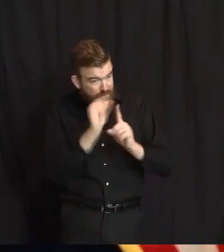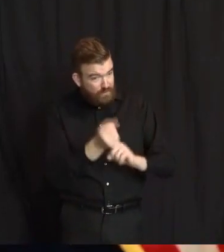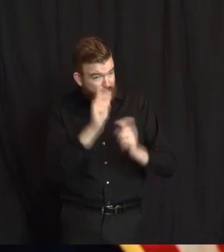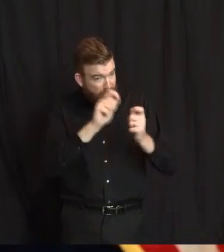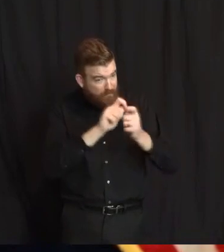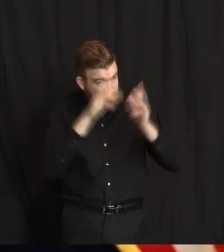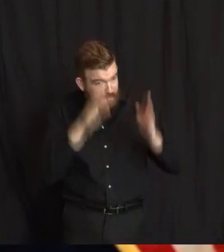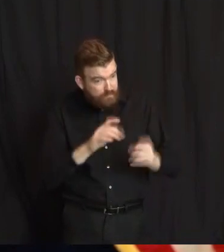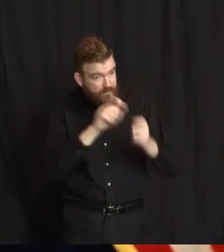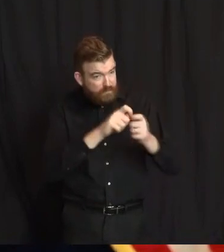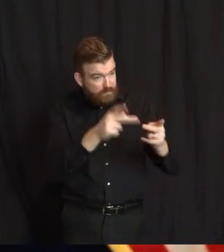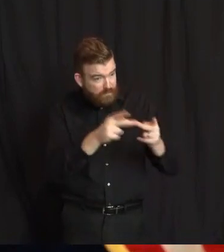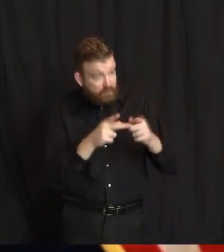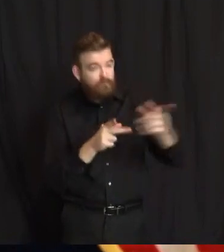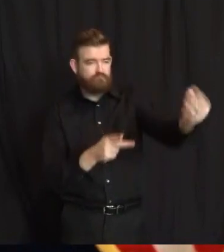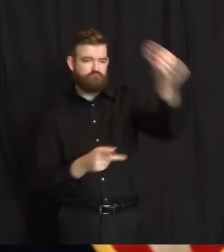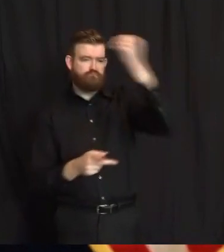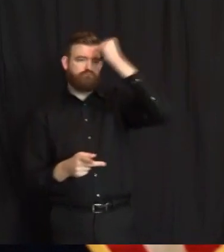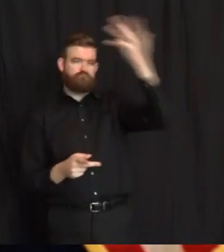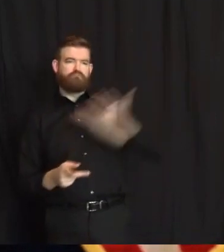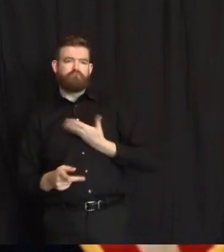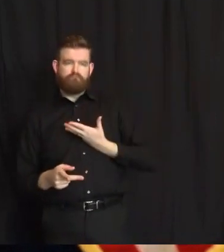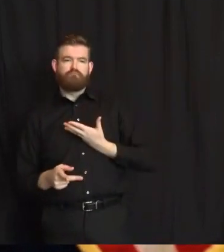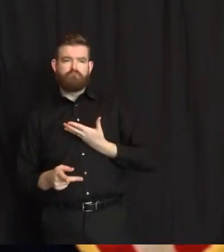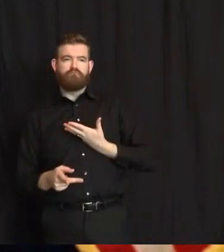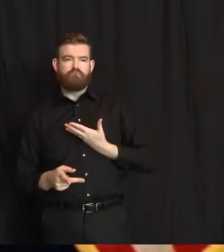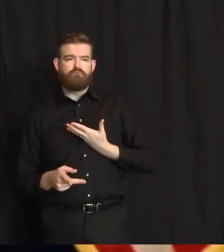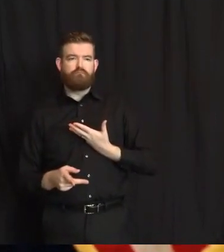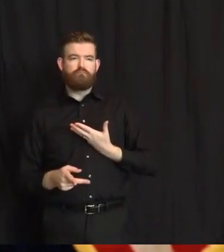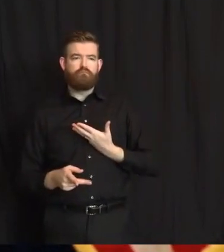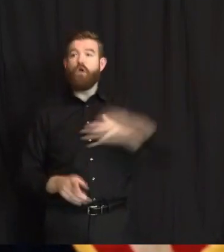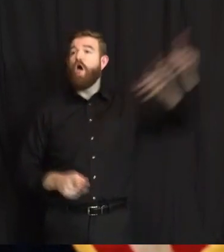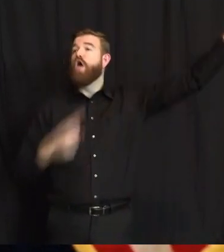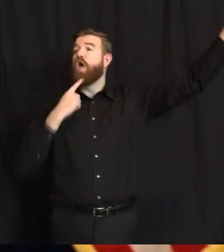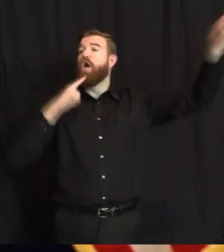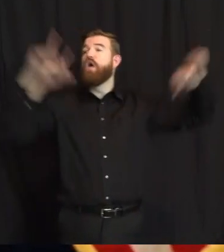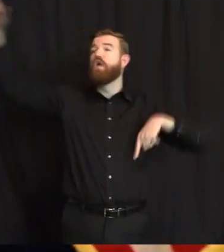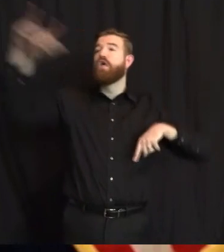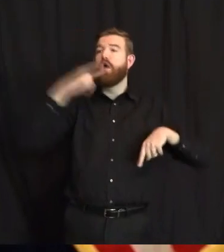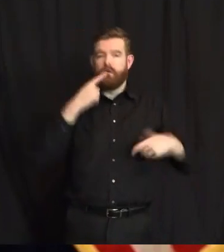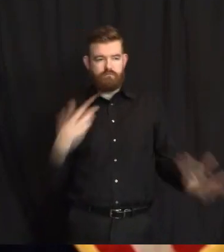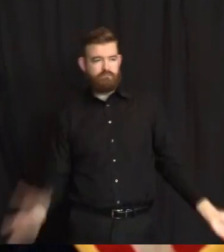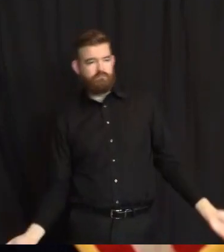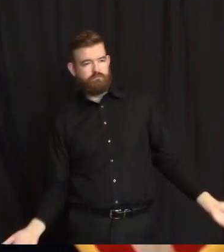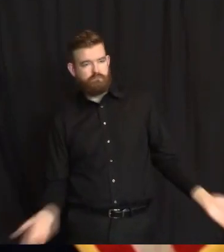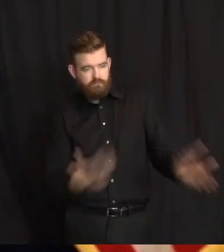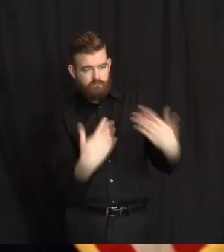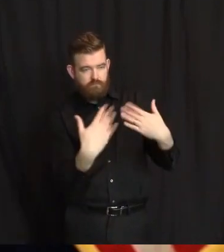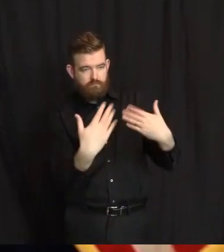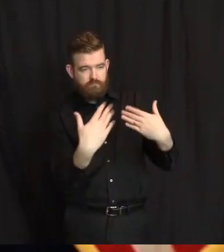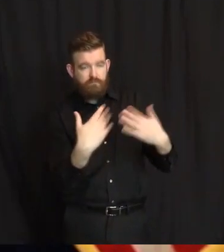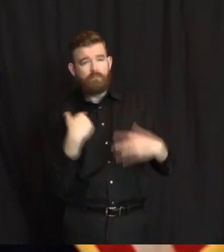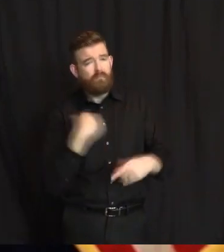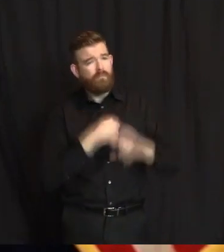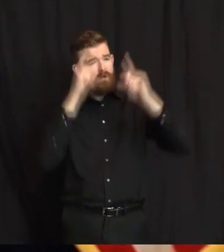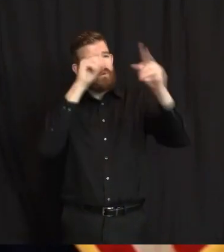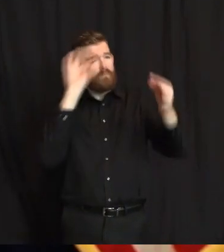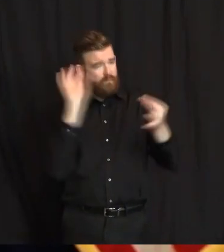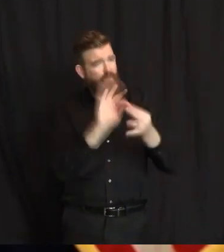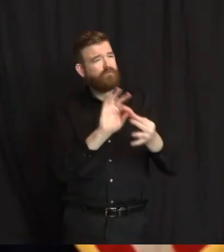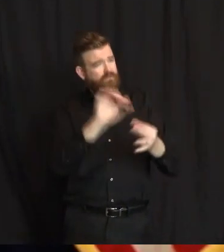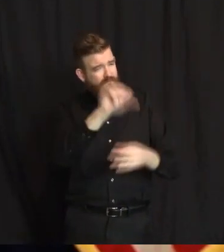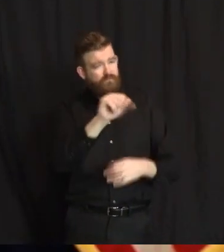us, okay? Because we can't. We strive to bat 1,000. It's frankly hard to do that. We're doing the best we